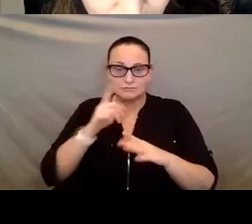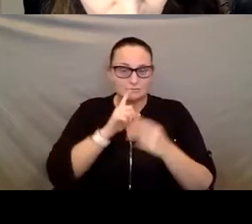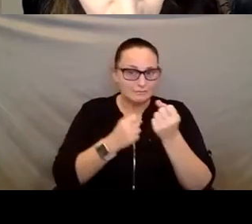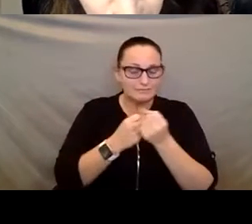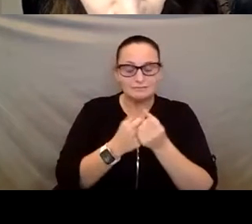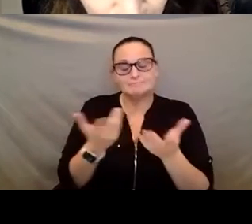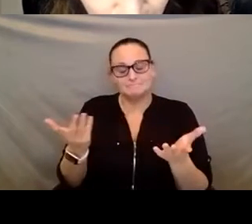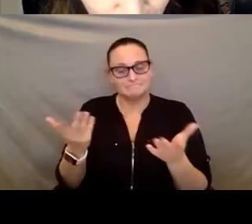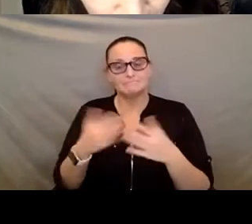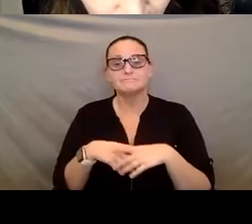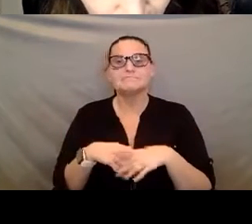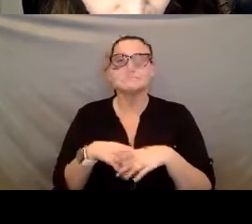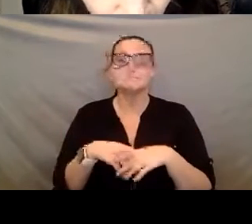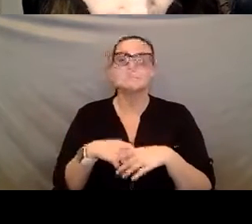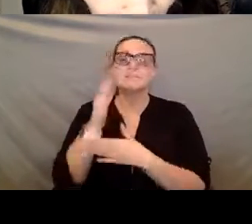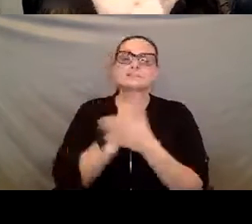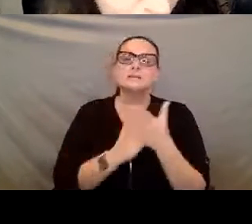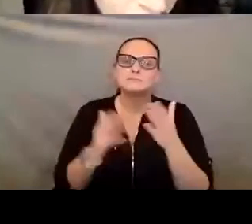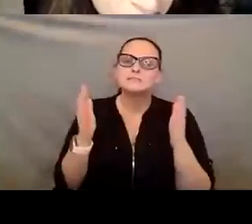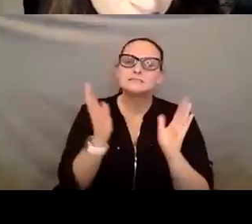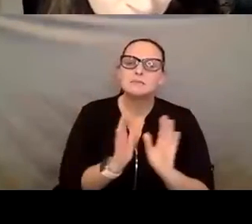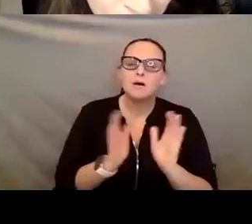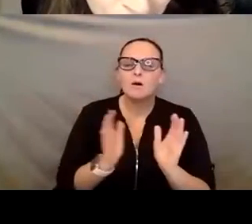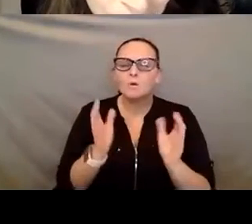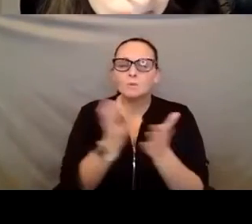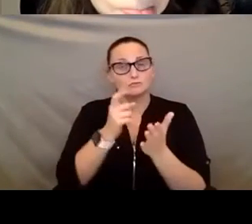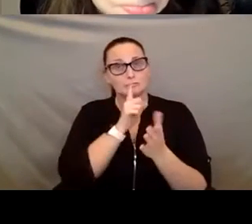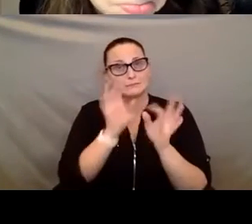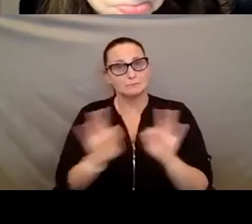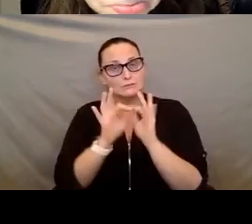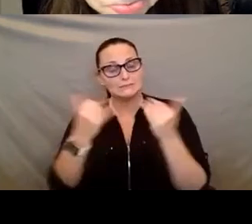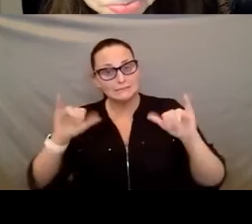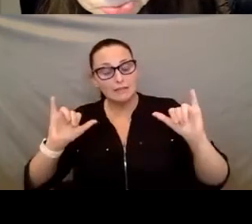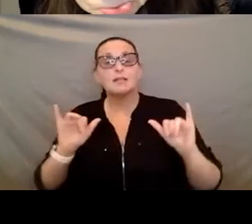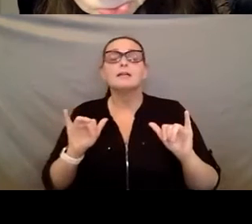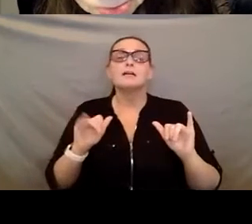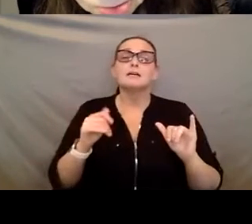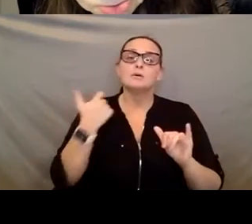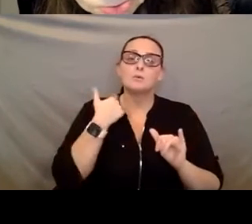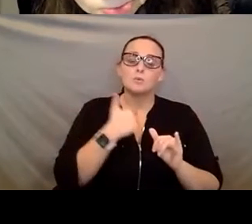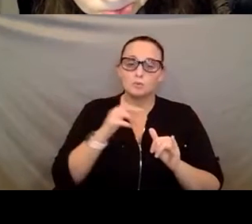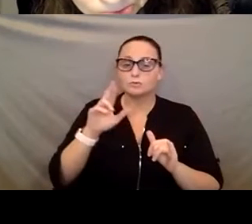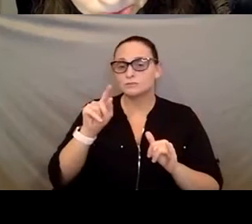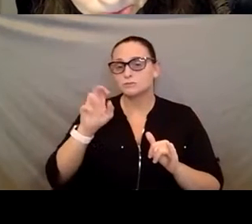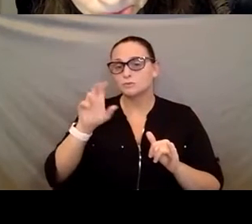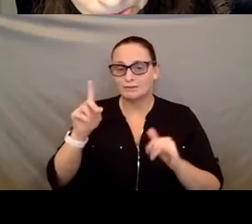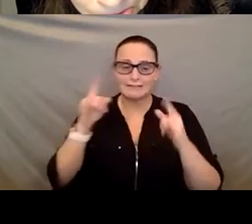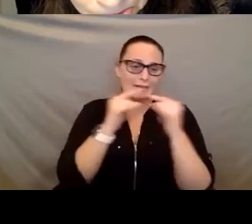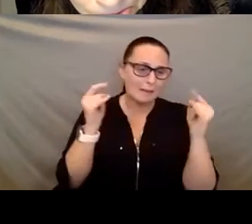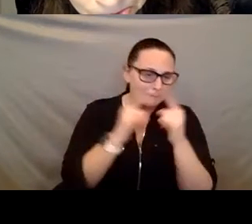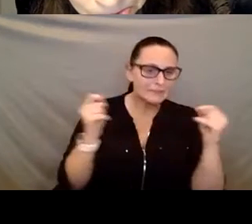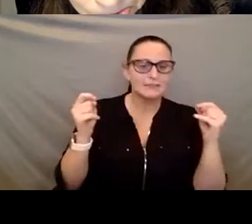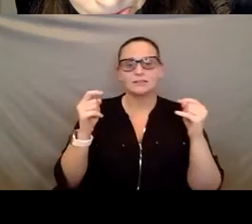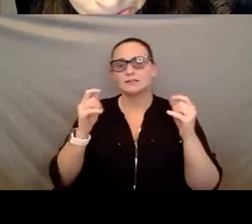happened. Some of the smaller wins, which are still very, very important, we restored recreation, camping, educational services,